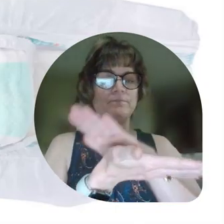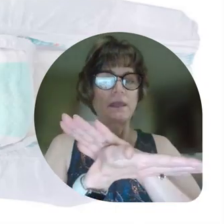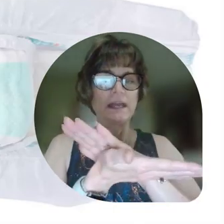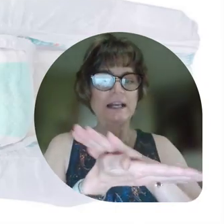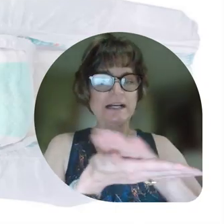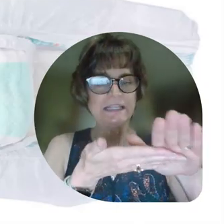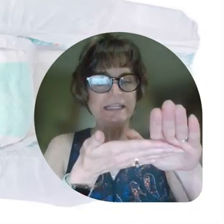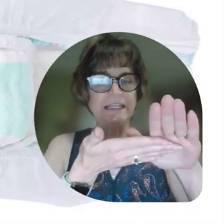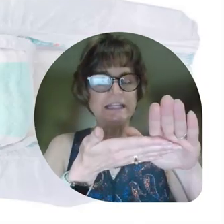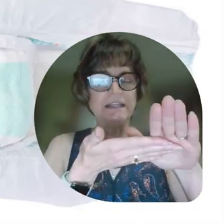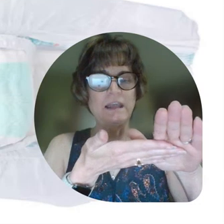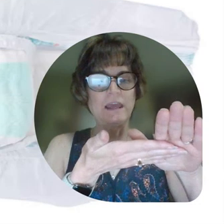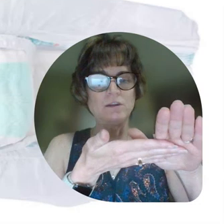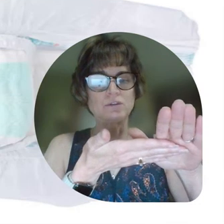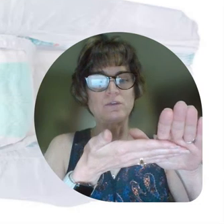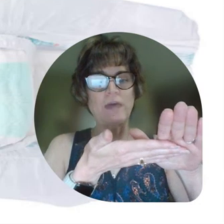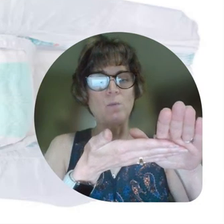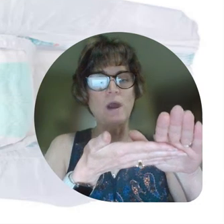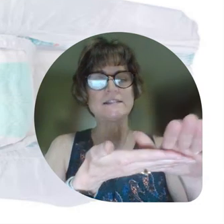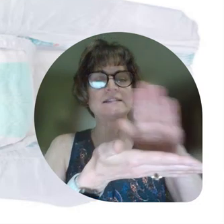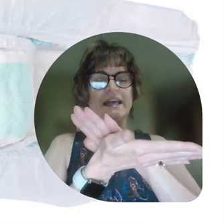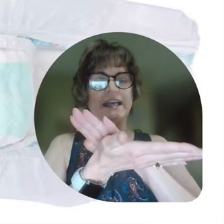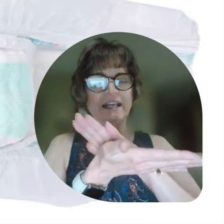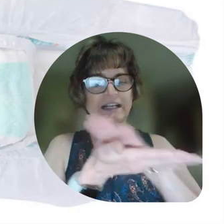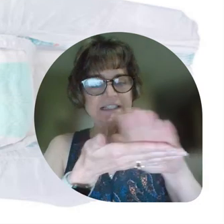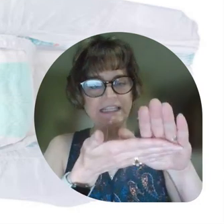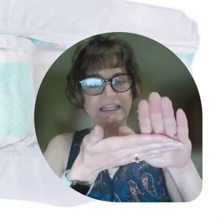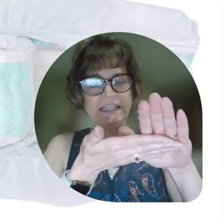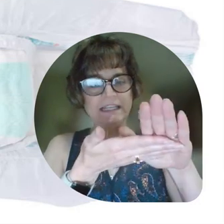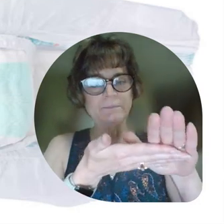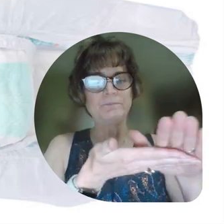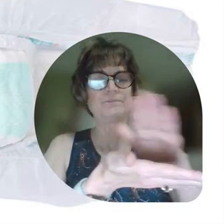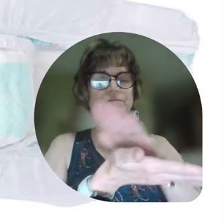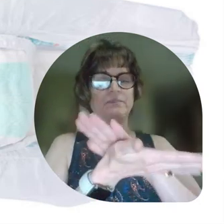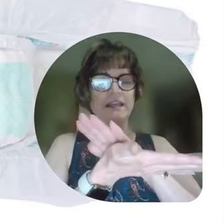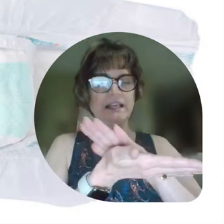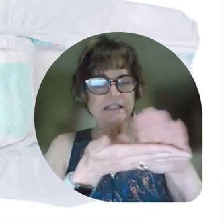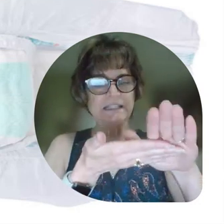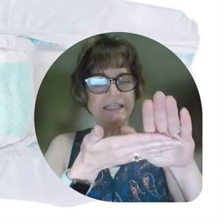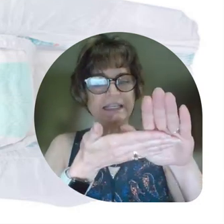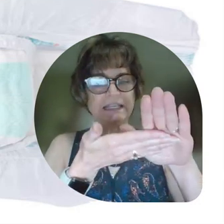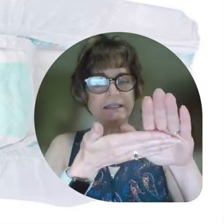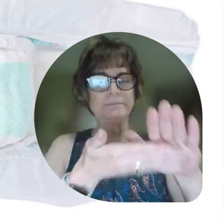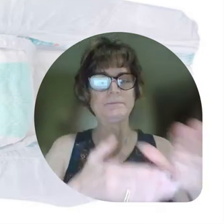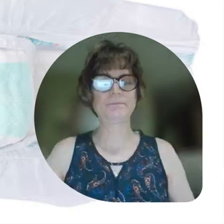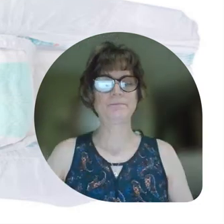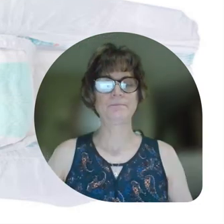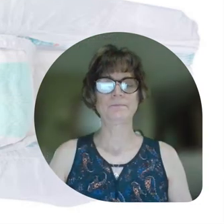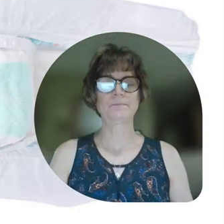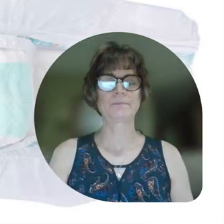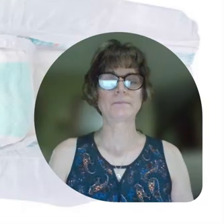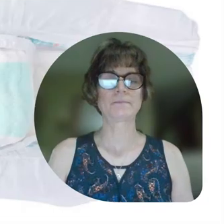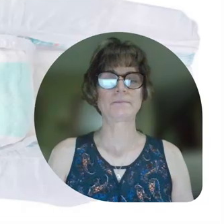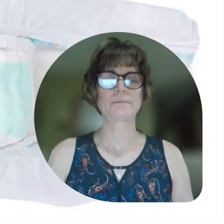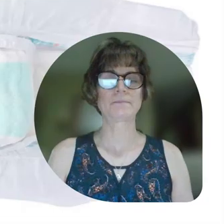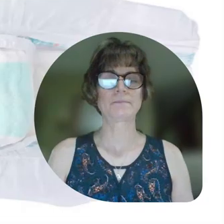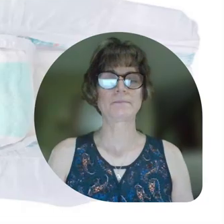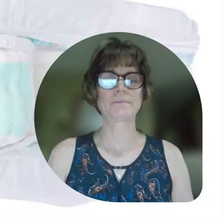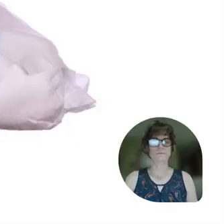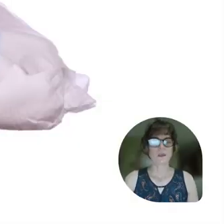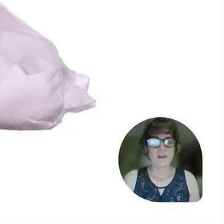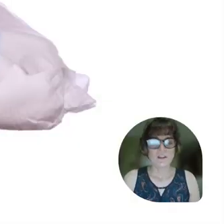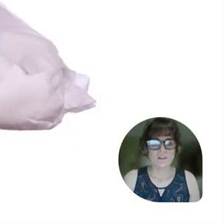wiping, clean. And you'll do that one. Clean, clean.